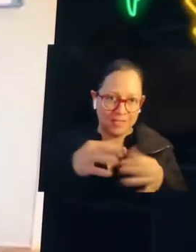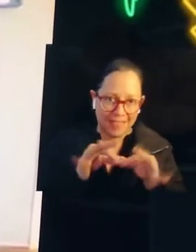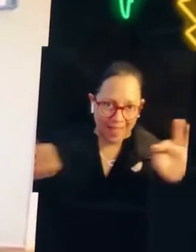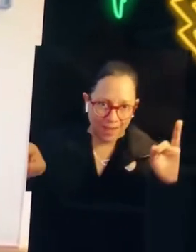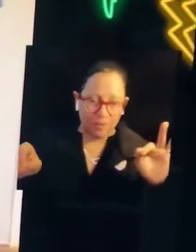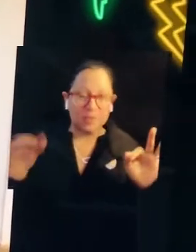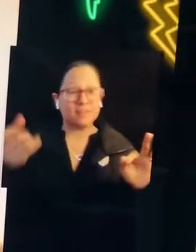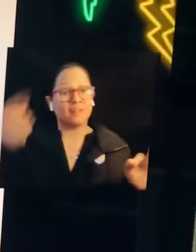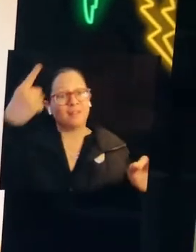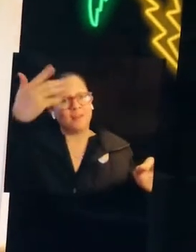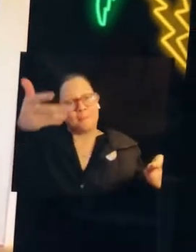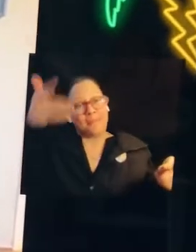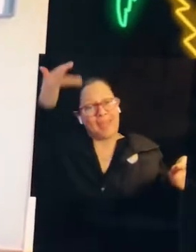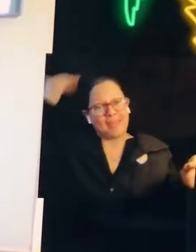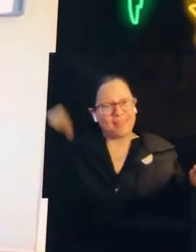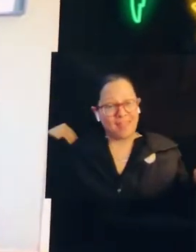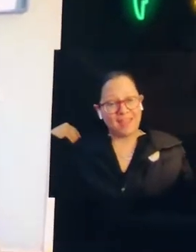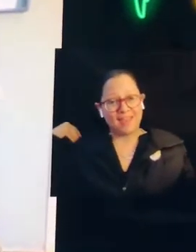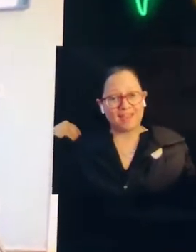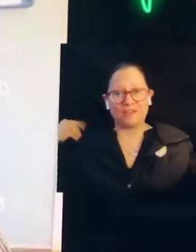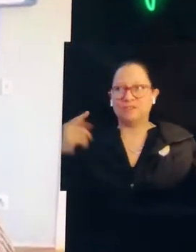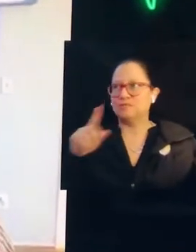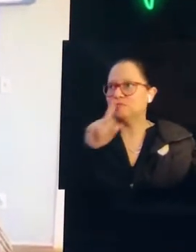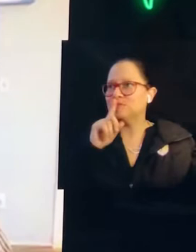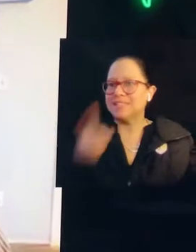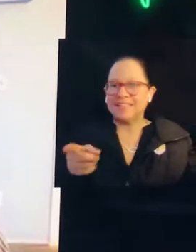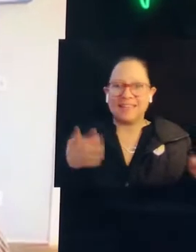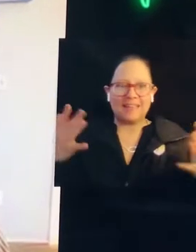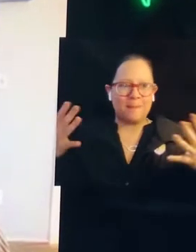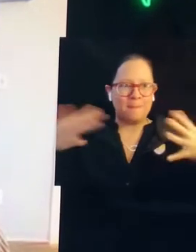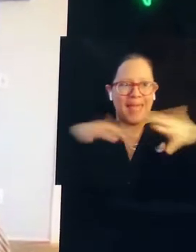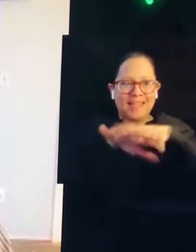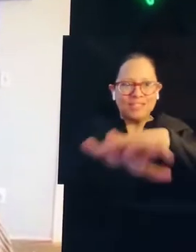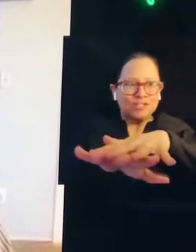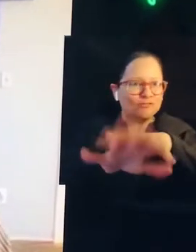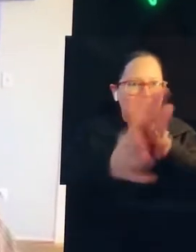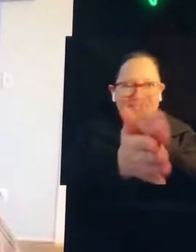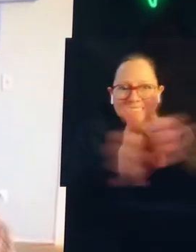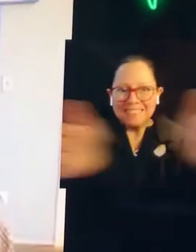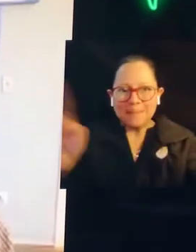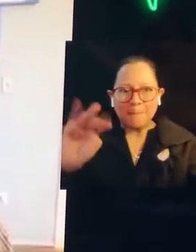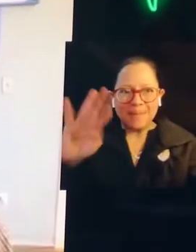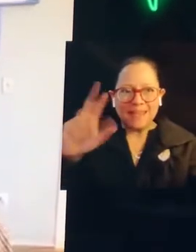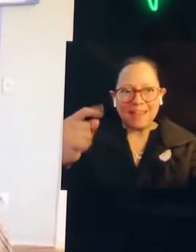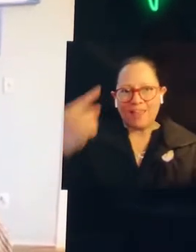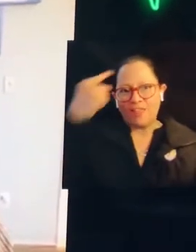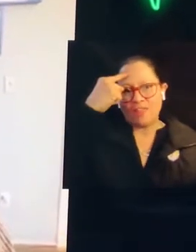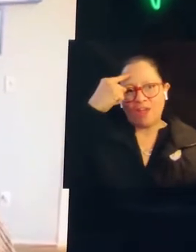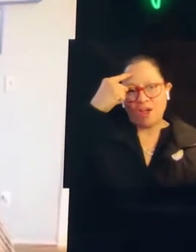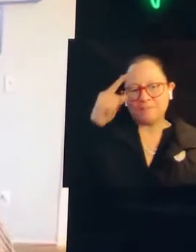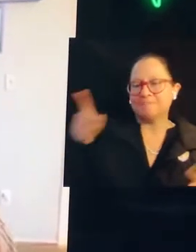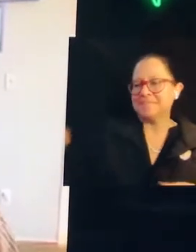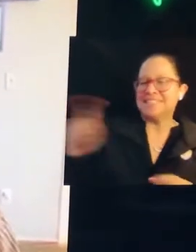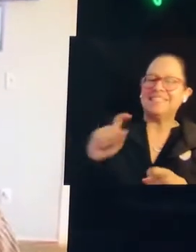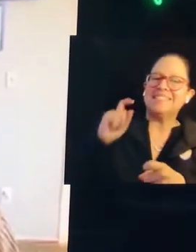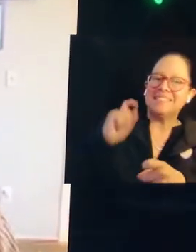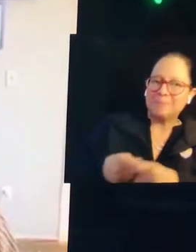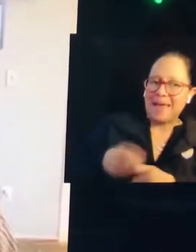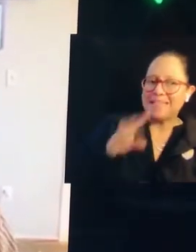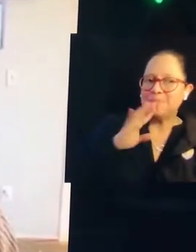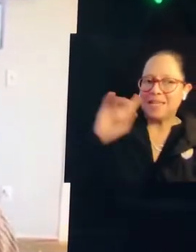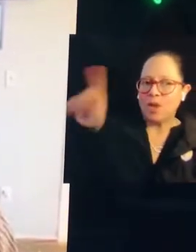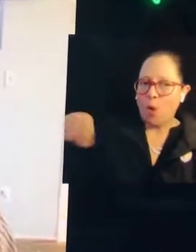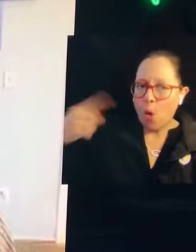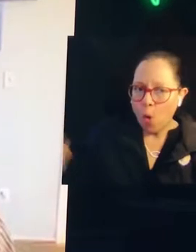then, really the mainstream media had an idea of Hispanics as being Spanish-speaking, foreigners